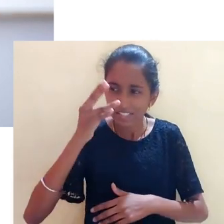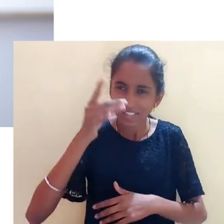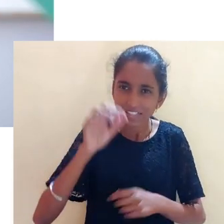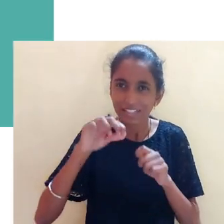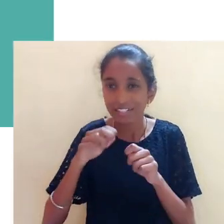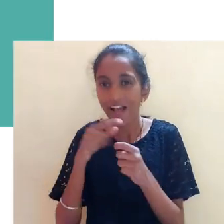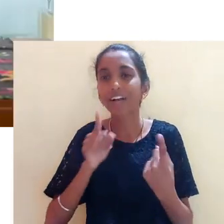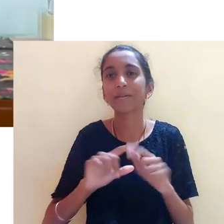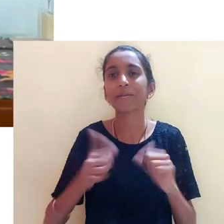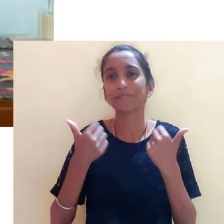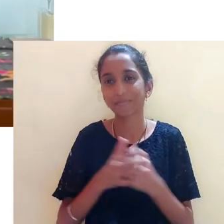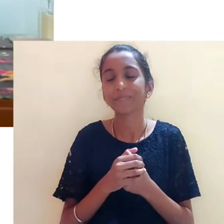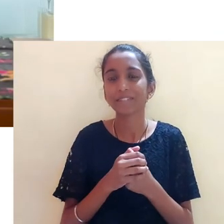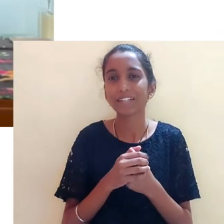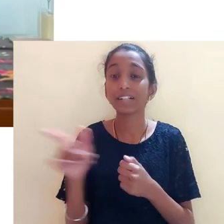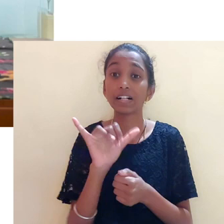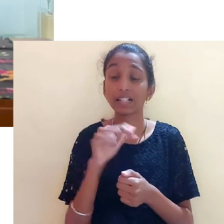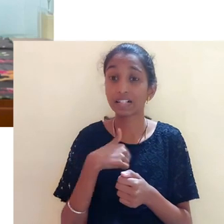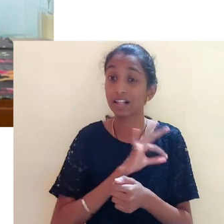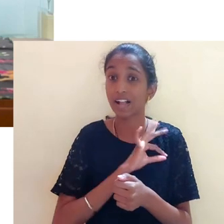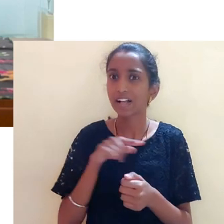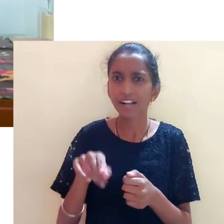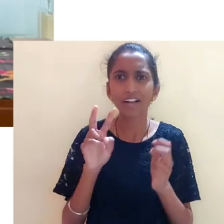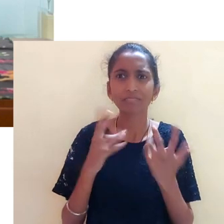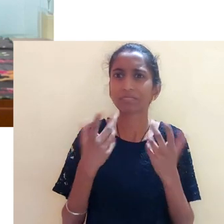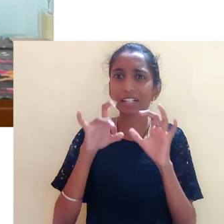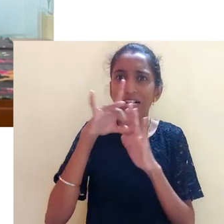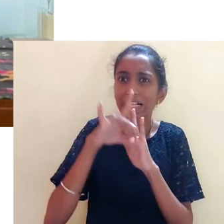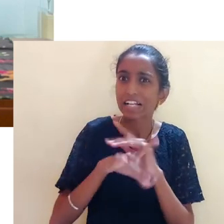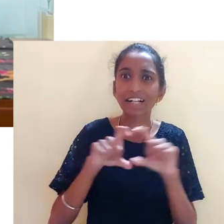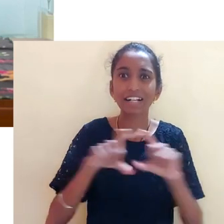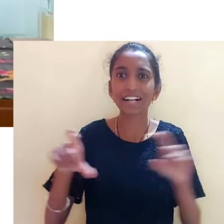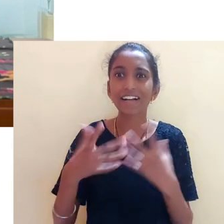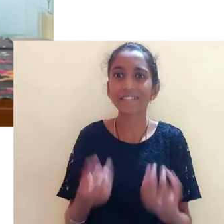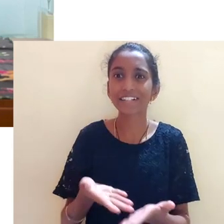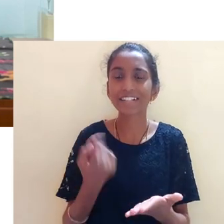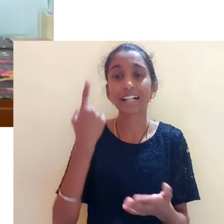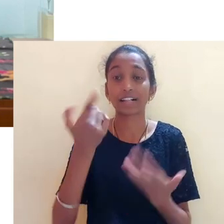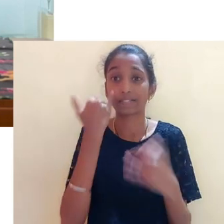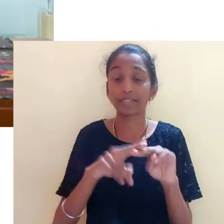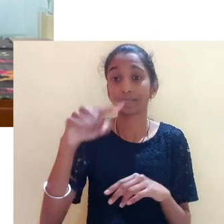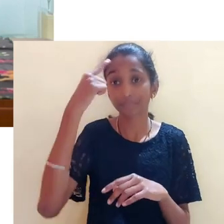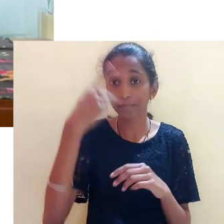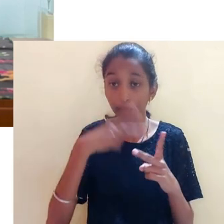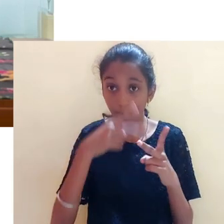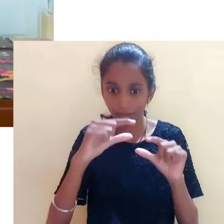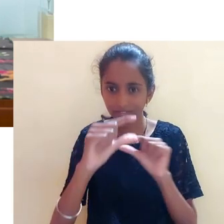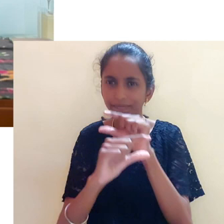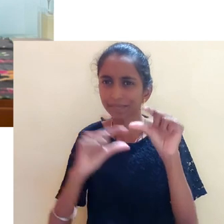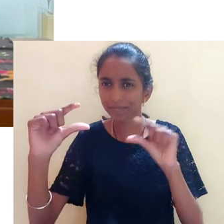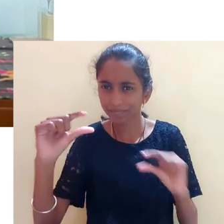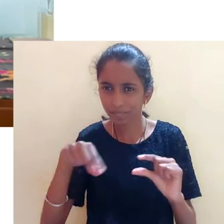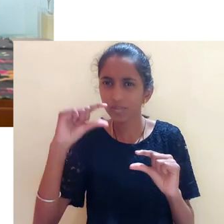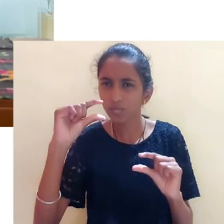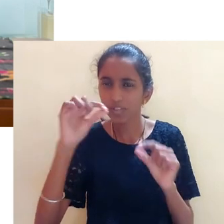this happen. I like how detailed it is because of that. Like, if you think how every single, like,